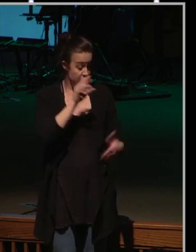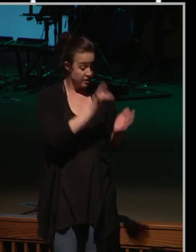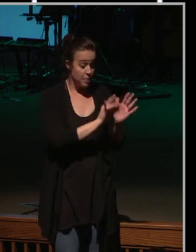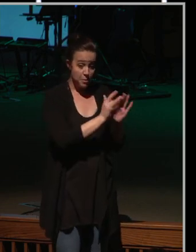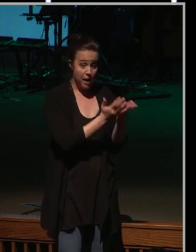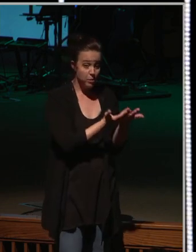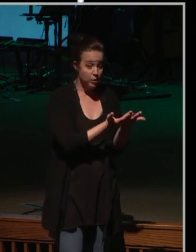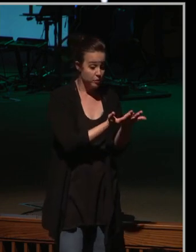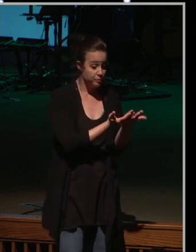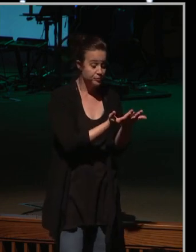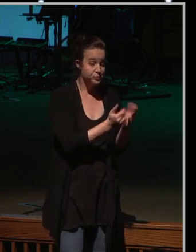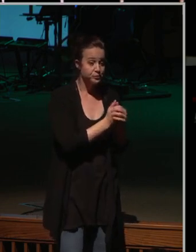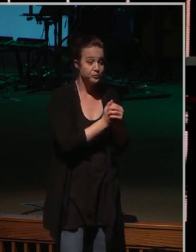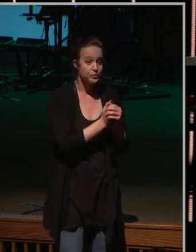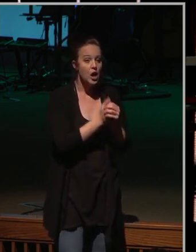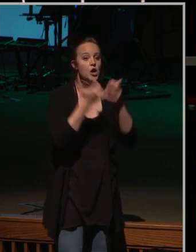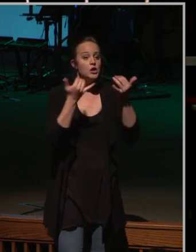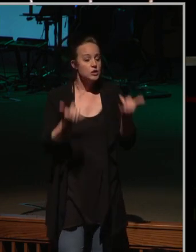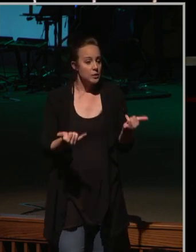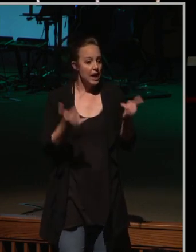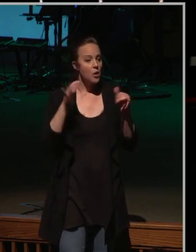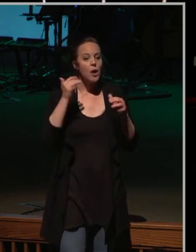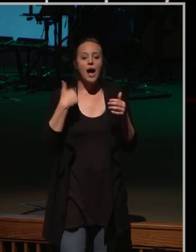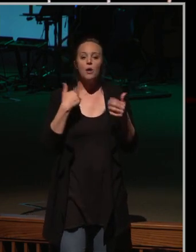Now, I want to take a minute and talk to fathers,